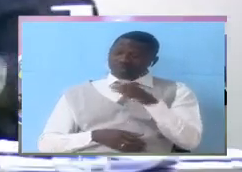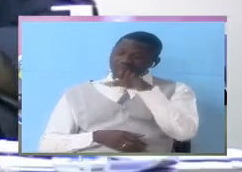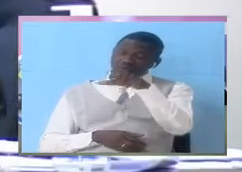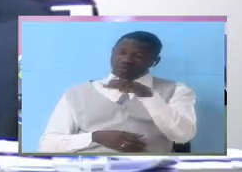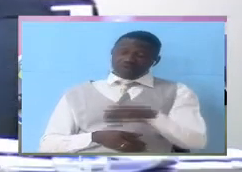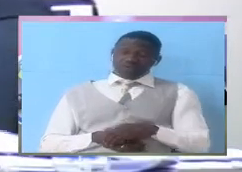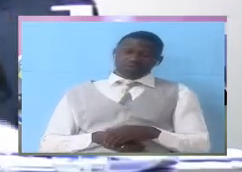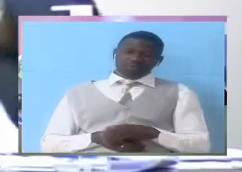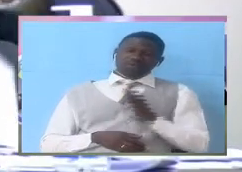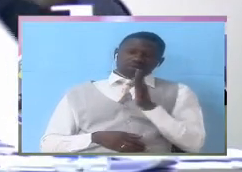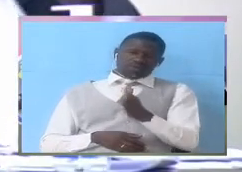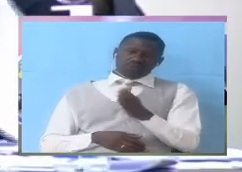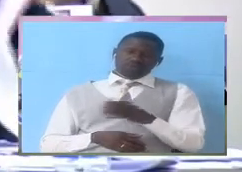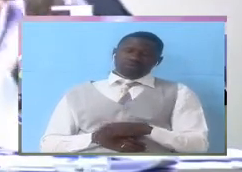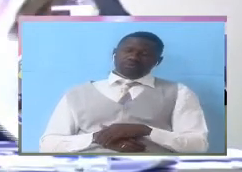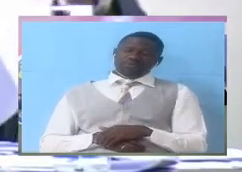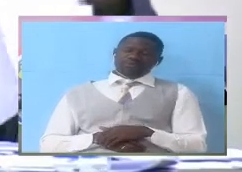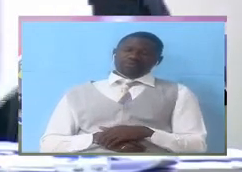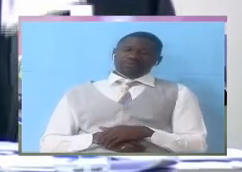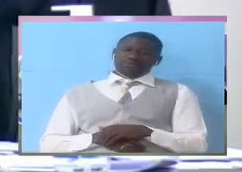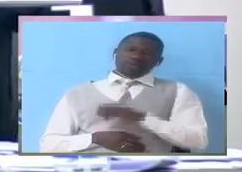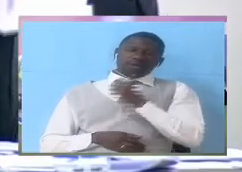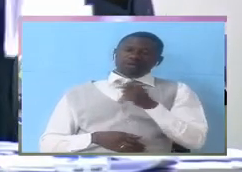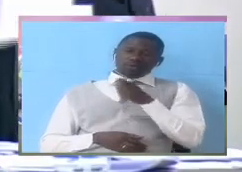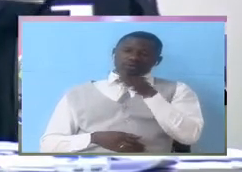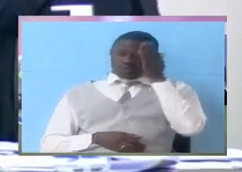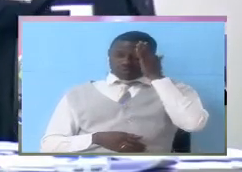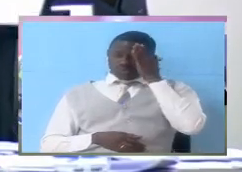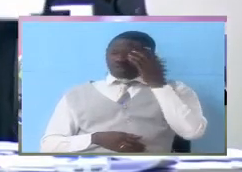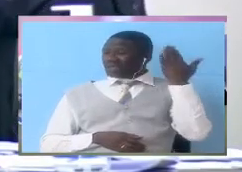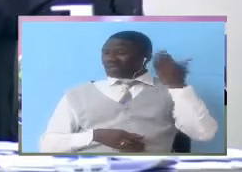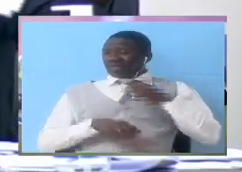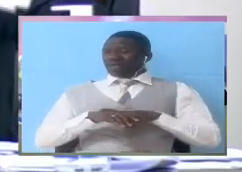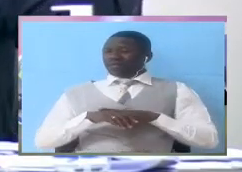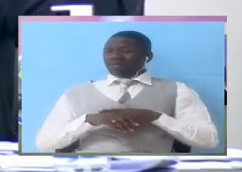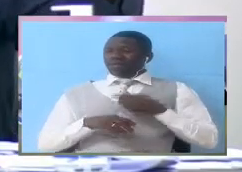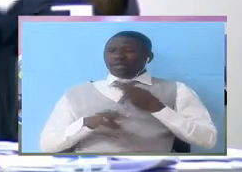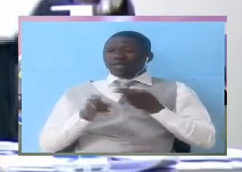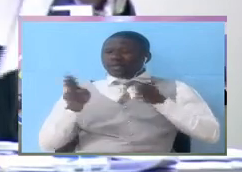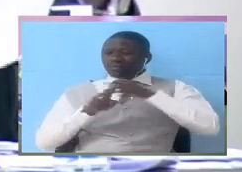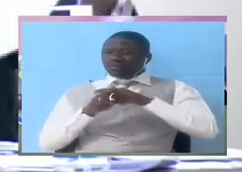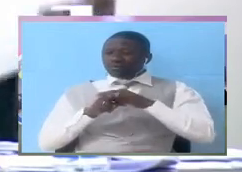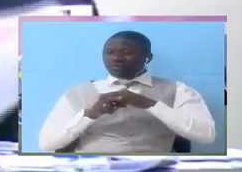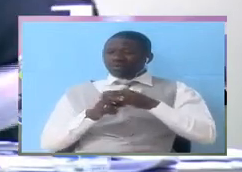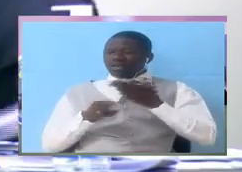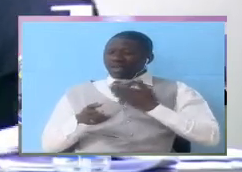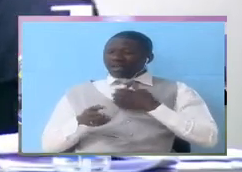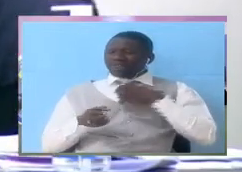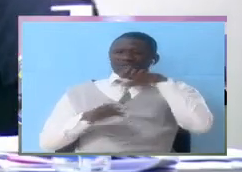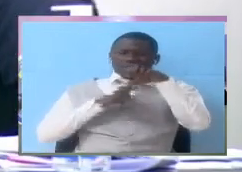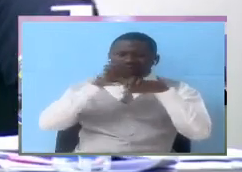And you know, or you knew at the time, that the reports contained false information.